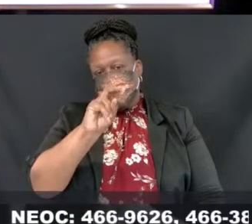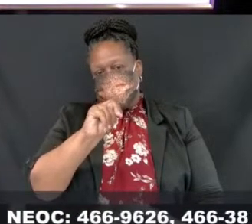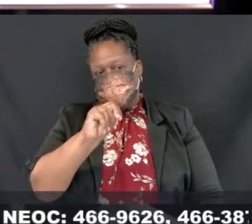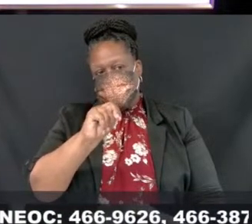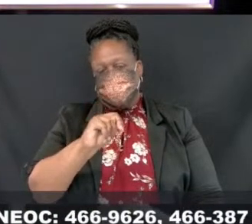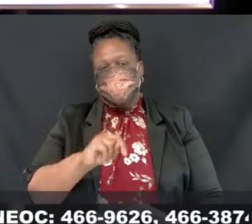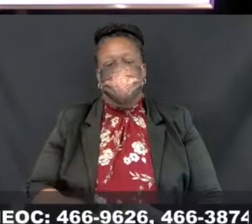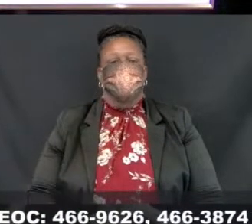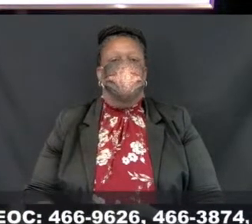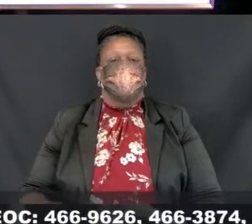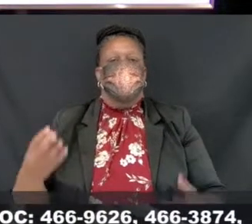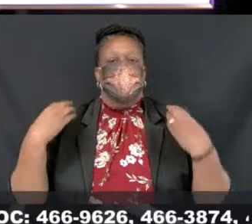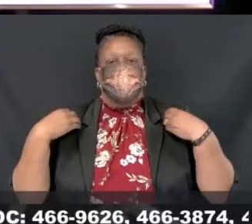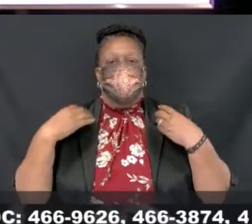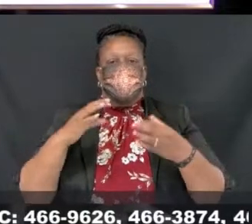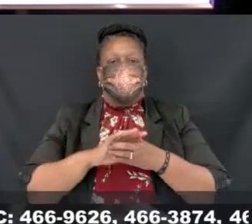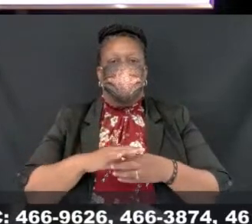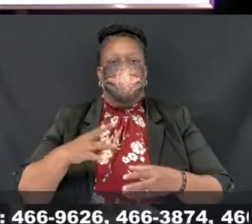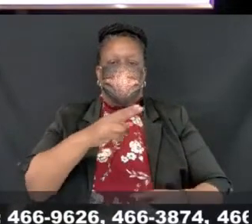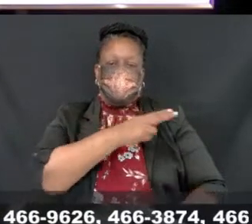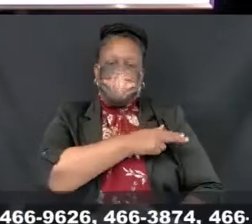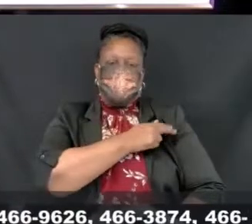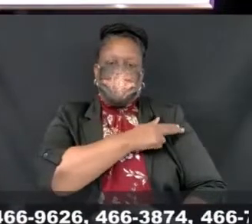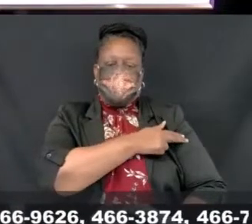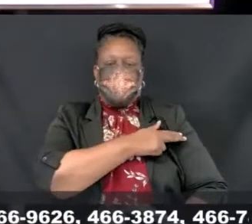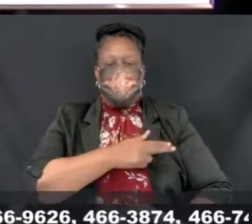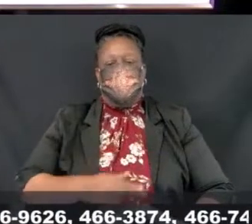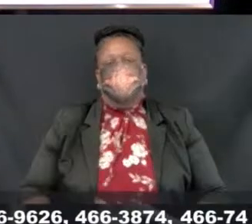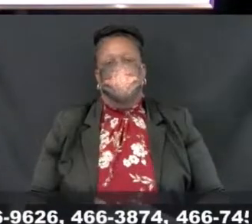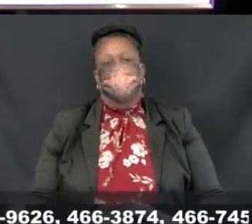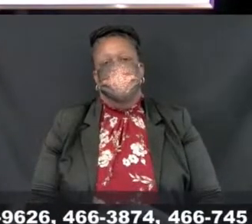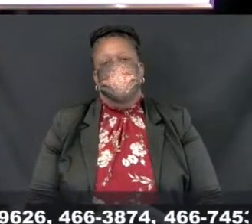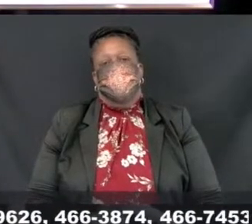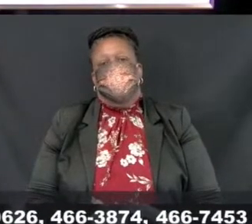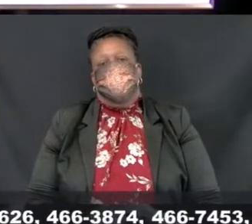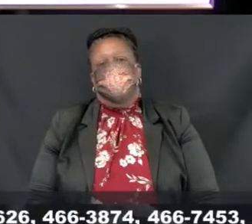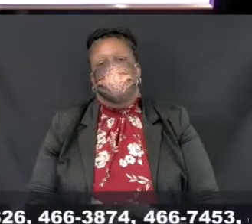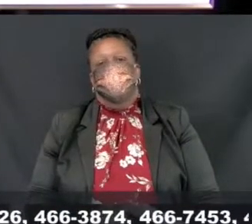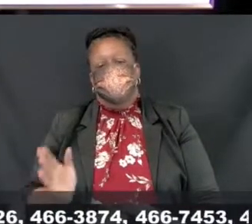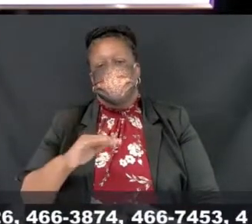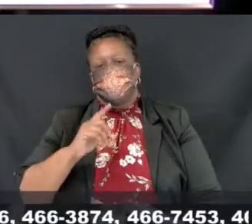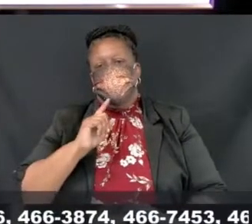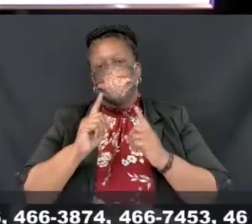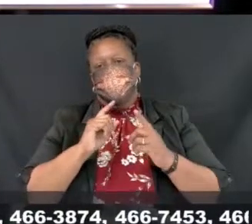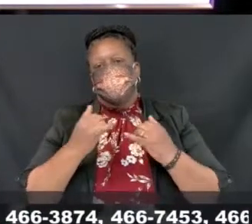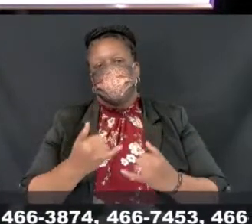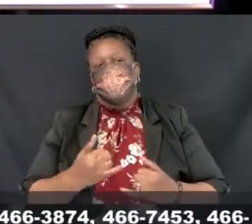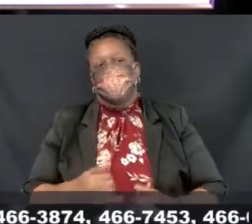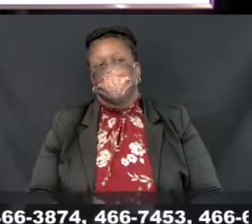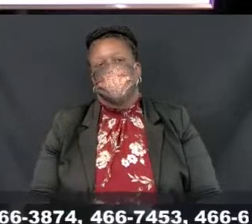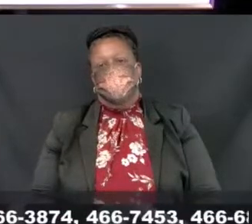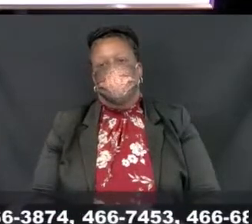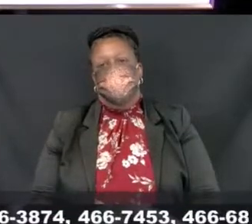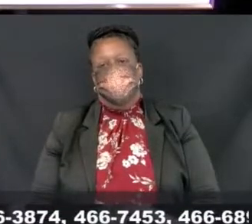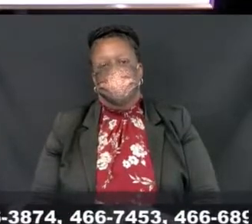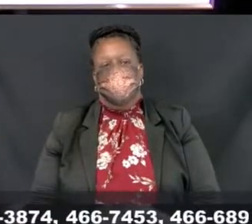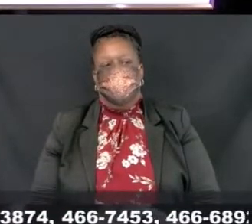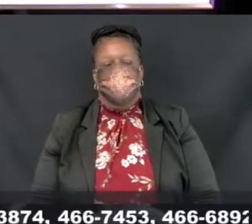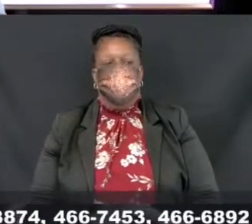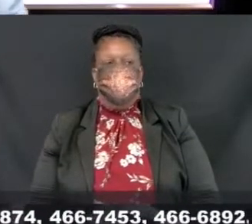Staff at the Joseph N. France General Hospital, to bring us his presentation. Dr.